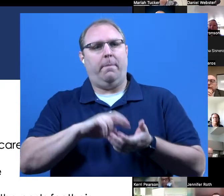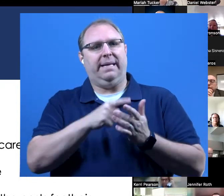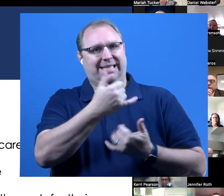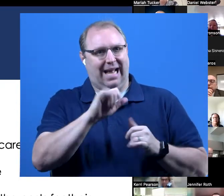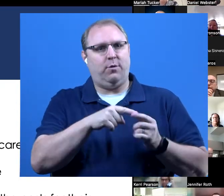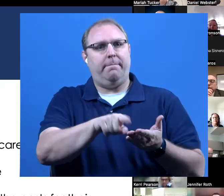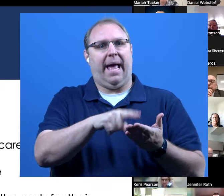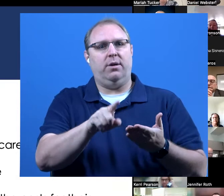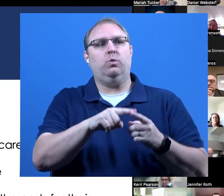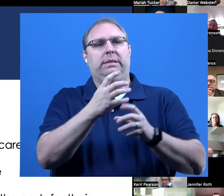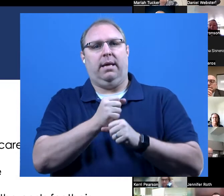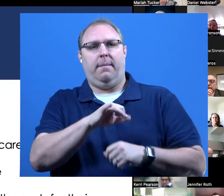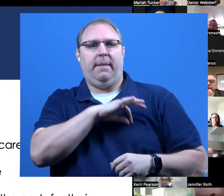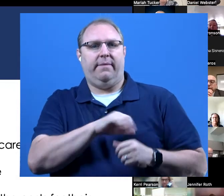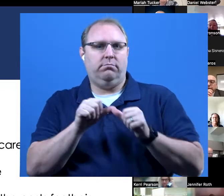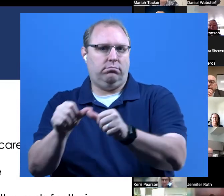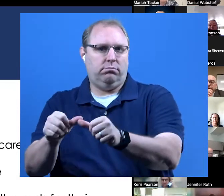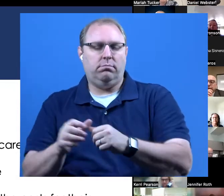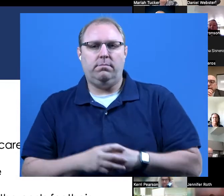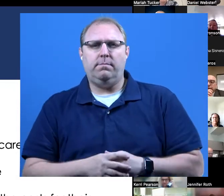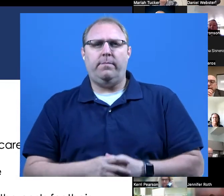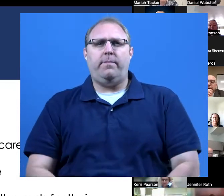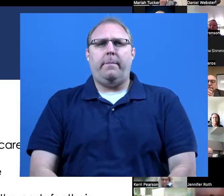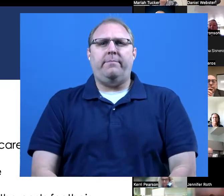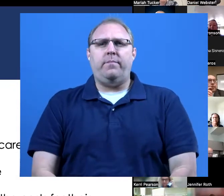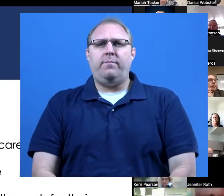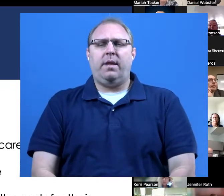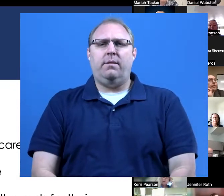this includes dental, life insurance, and health insurance.